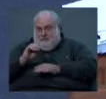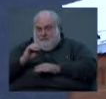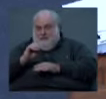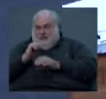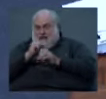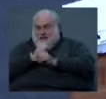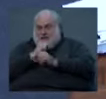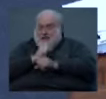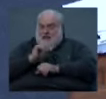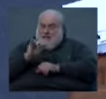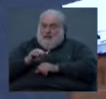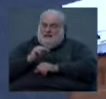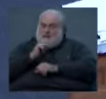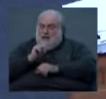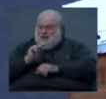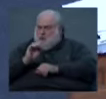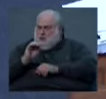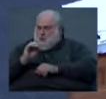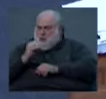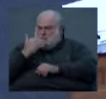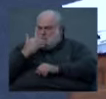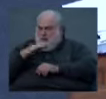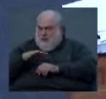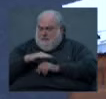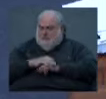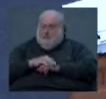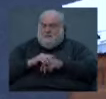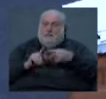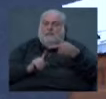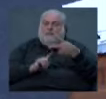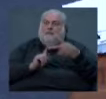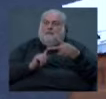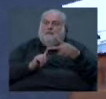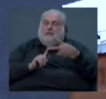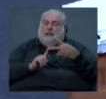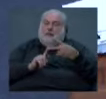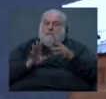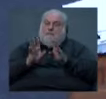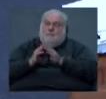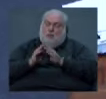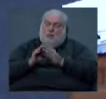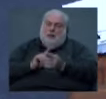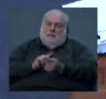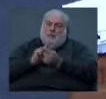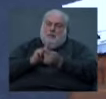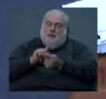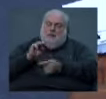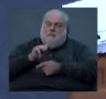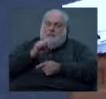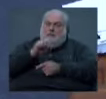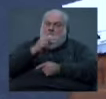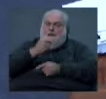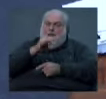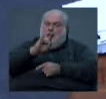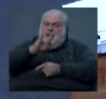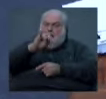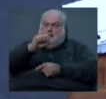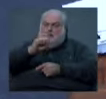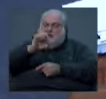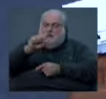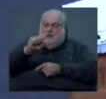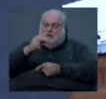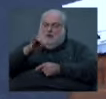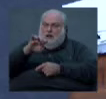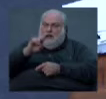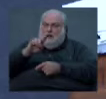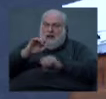statistics, that's not too bad. At our second meeting, we met with Ms. Hillis Shield from SOMA to hear about how SOMA developed